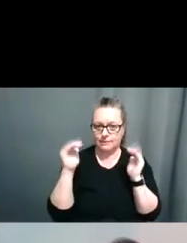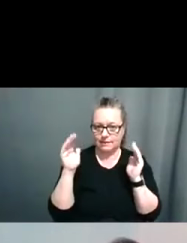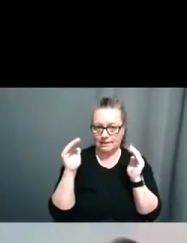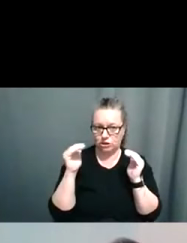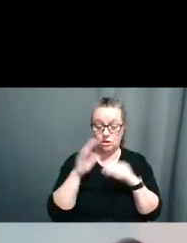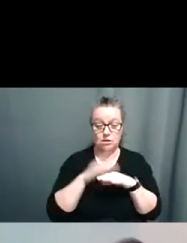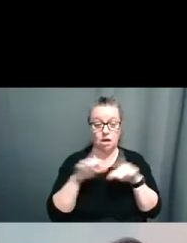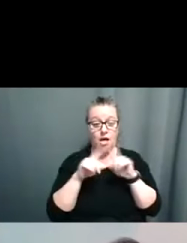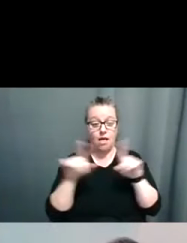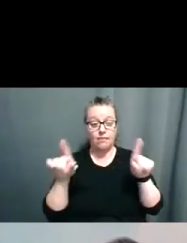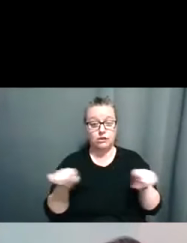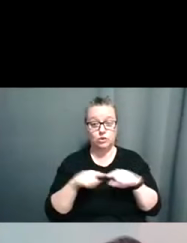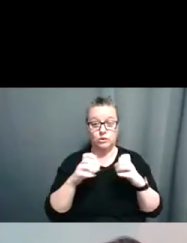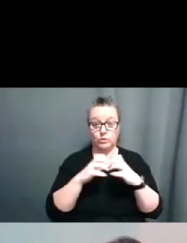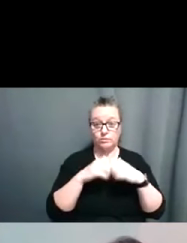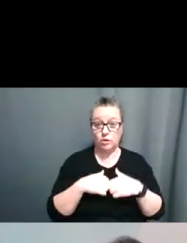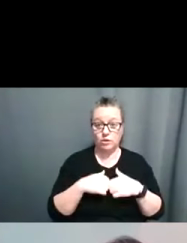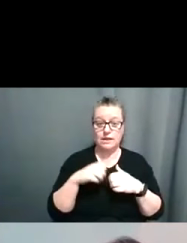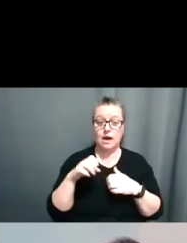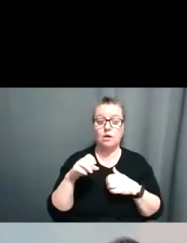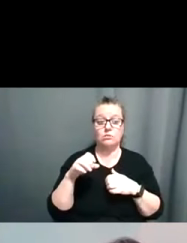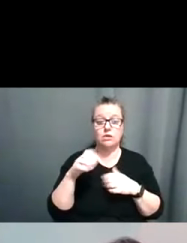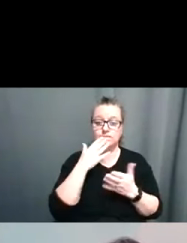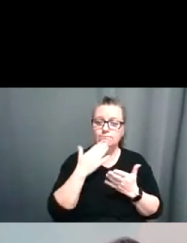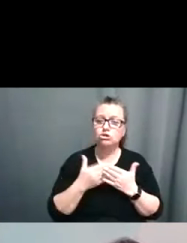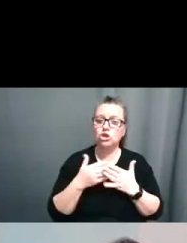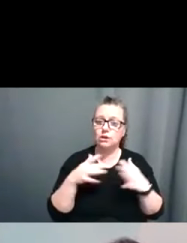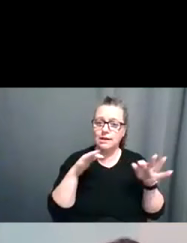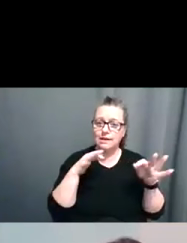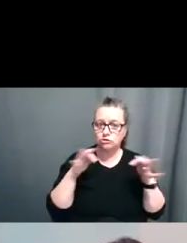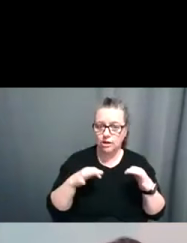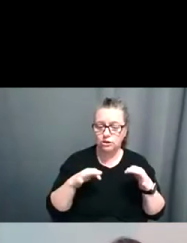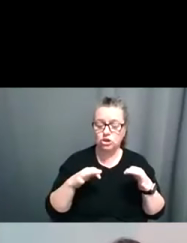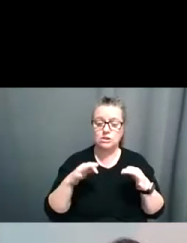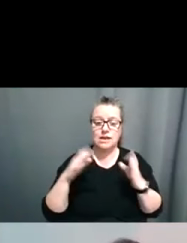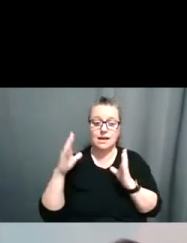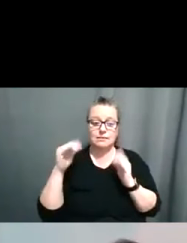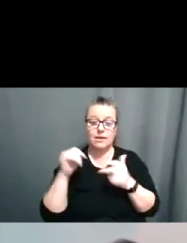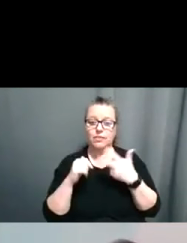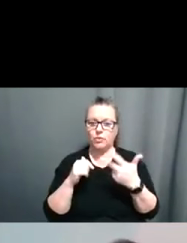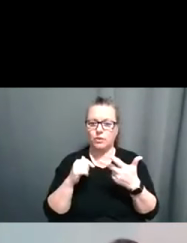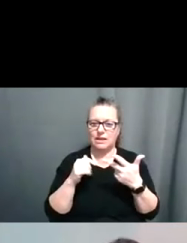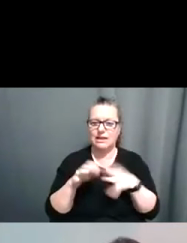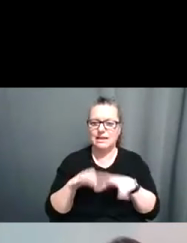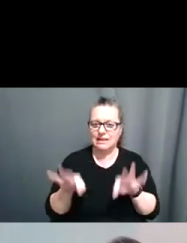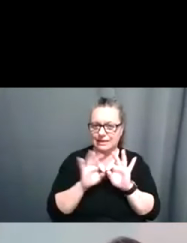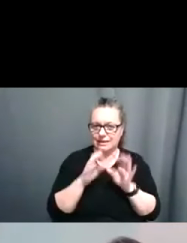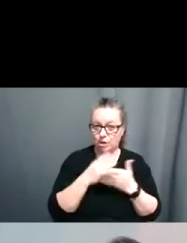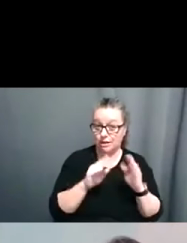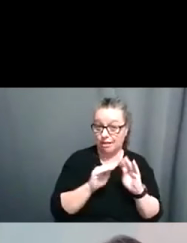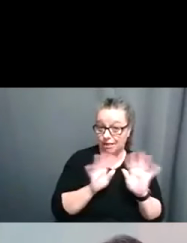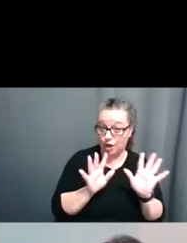the screen, we've broken down the essence of good instructions and expectations into 3 key elements: